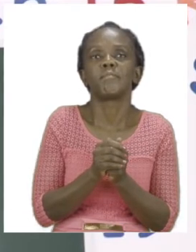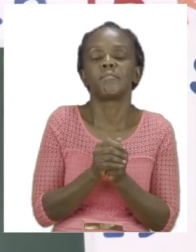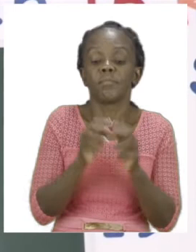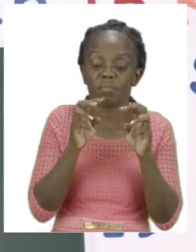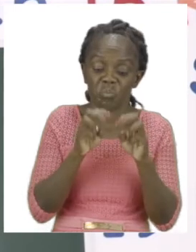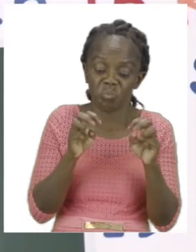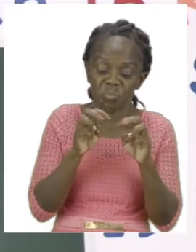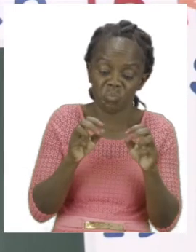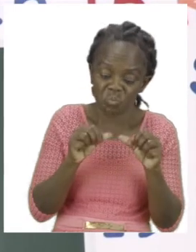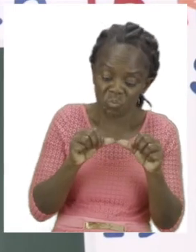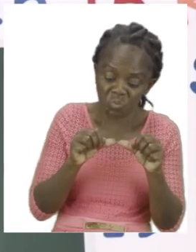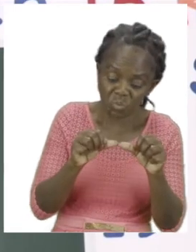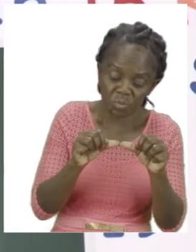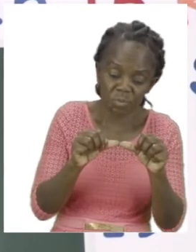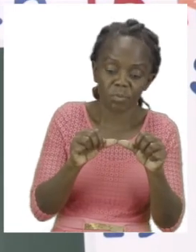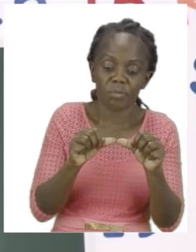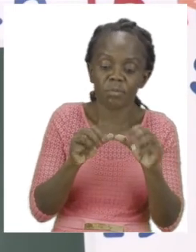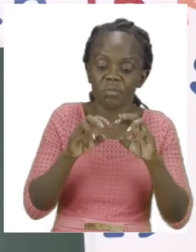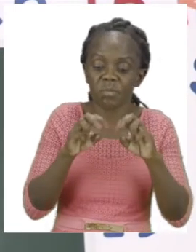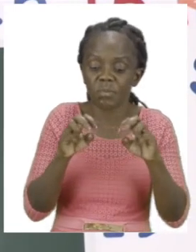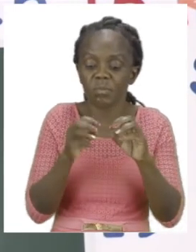we can't find some other 3s.